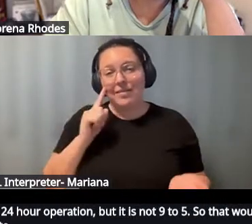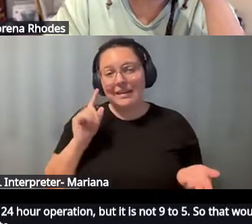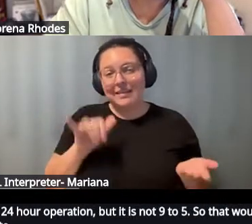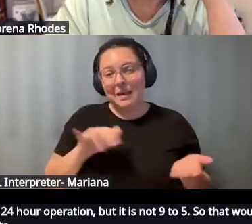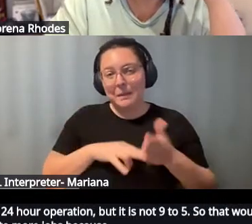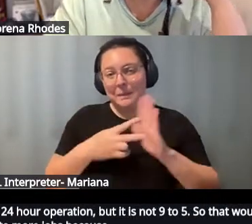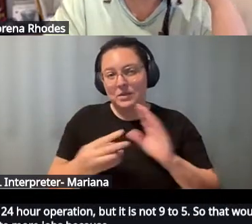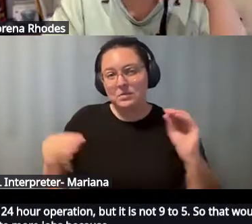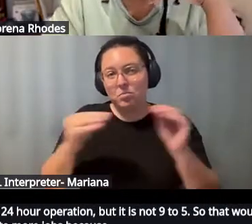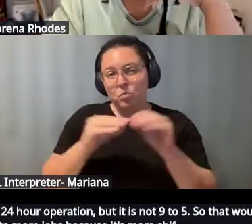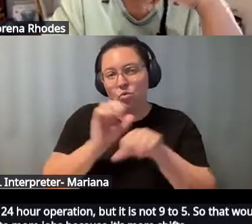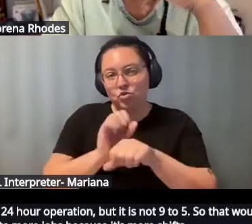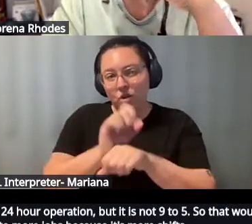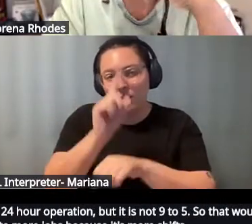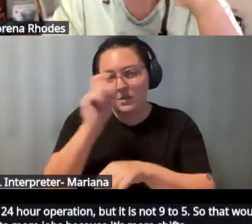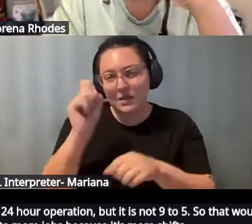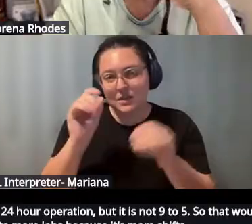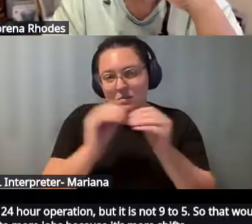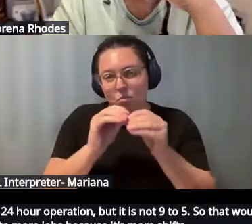it's more shifts.